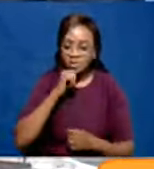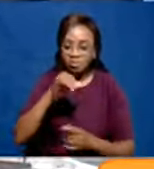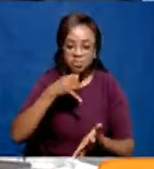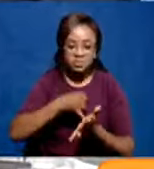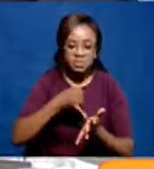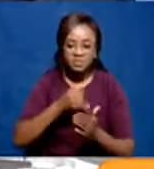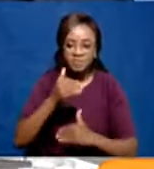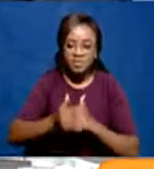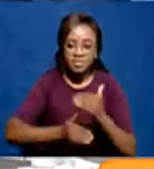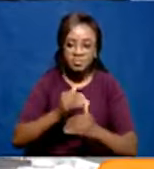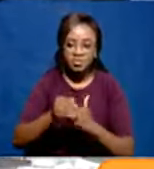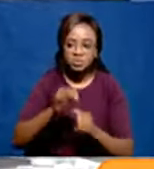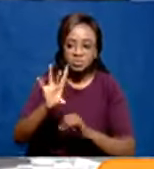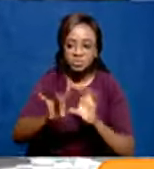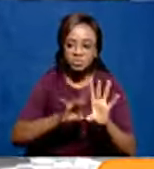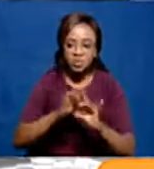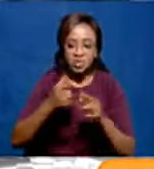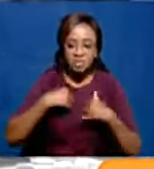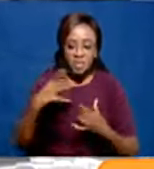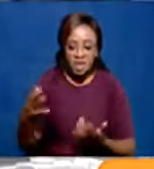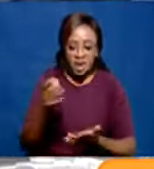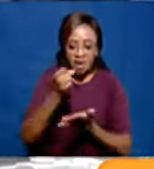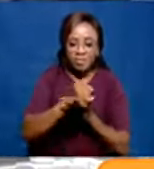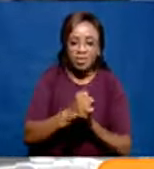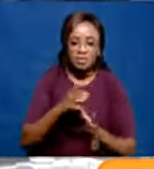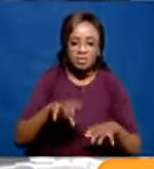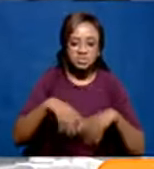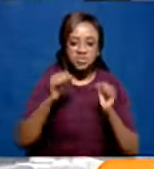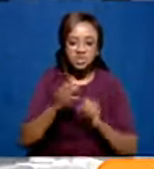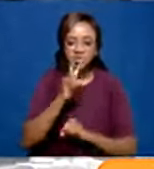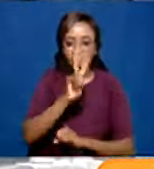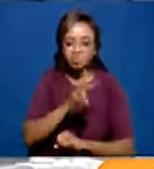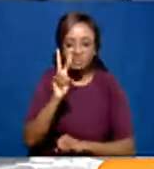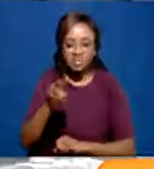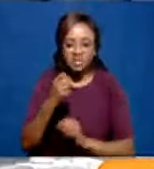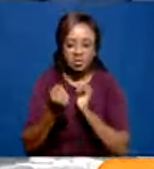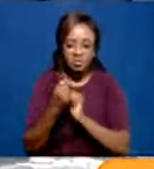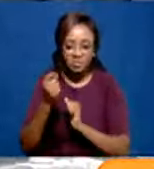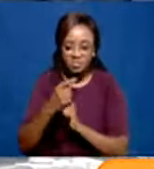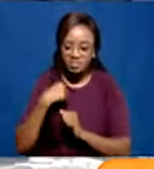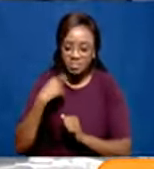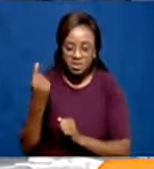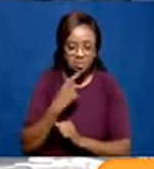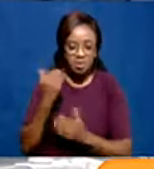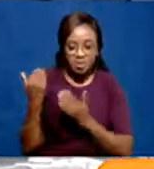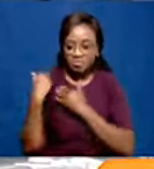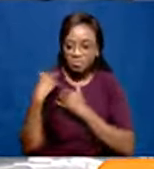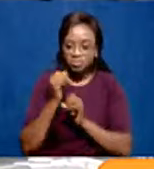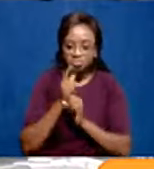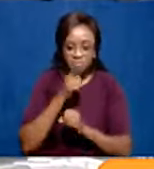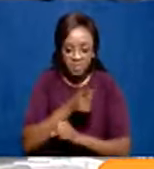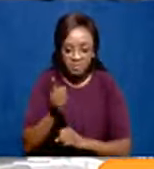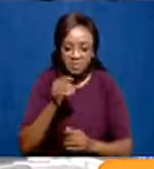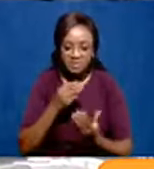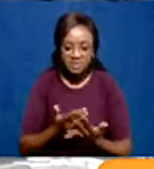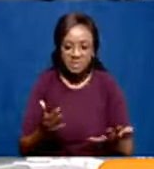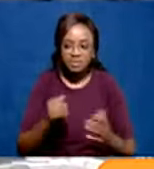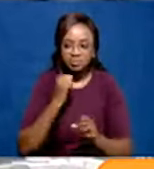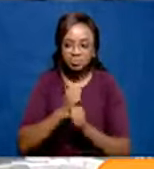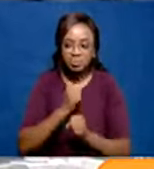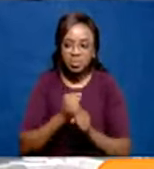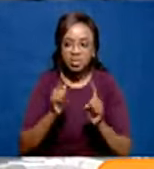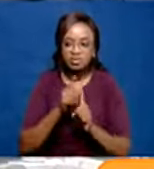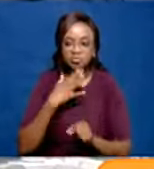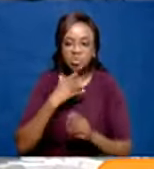process of determining those things. I was appointed chairman on 22nd of November. Yes. So mine is to make this thing work. Yes. All right? Yes. And I want people to